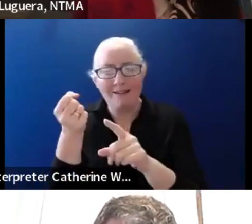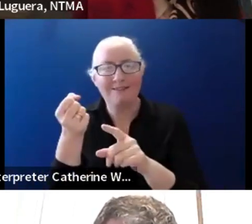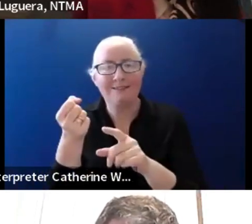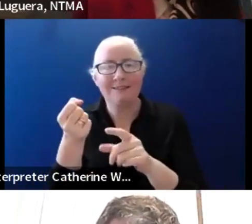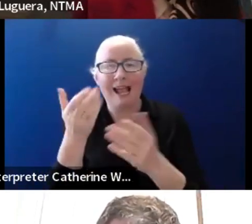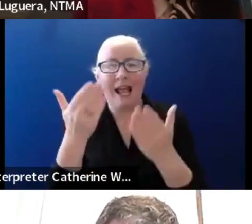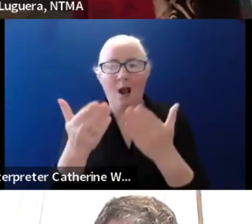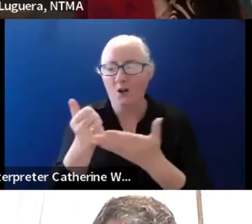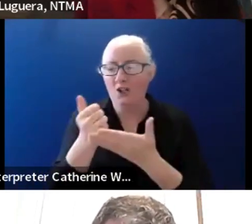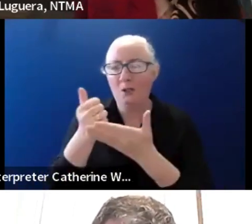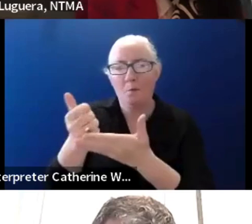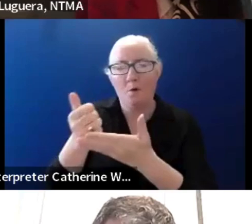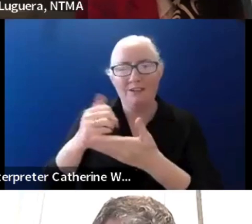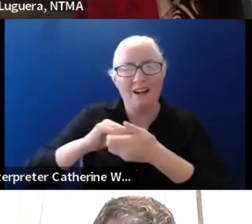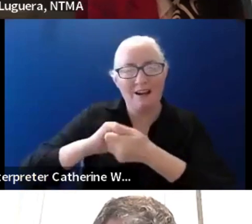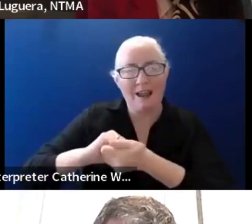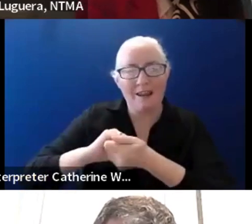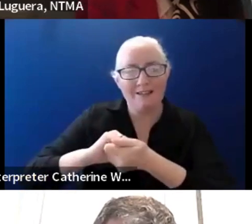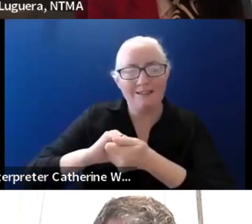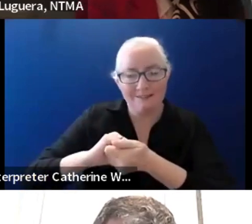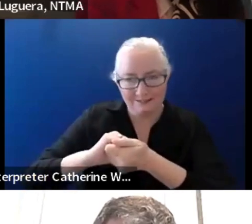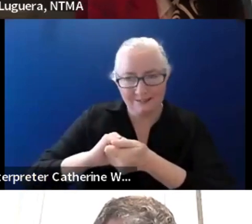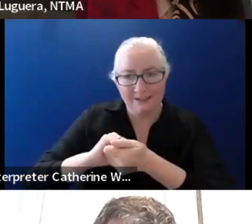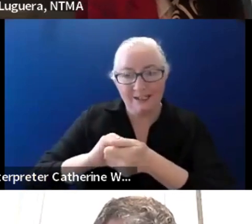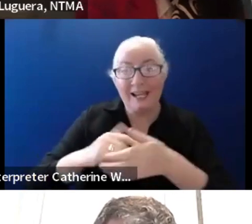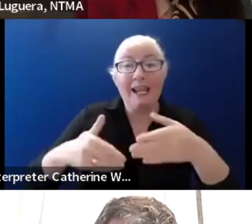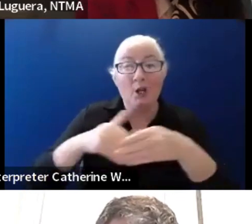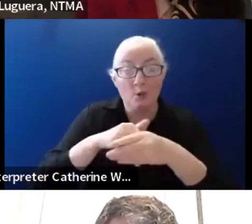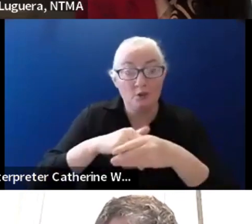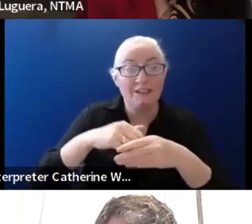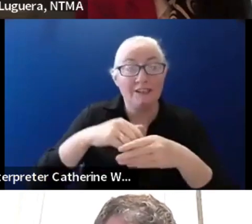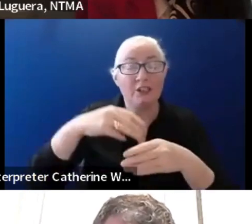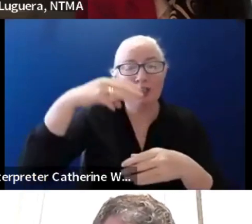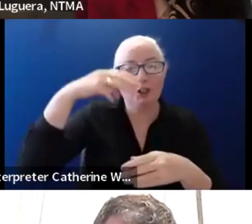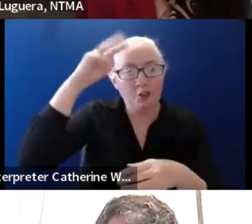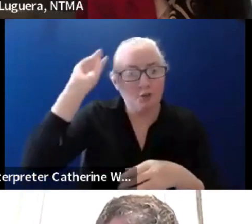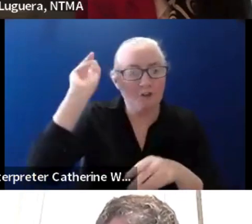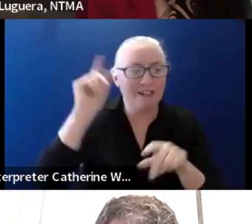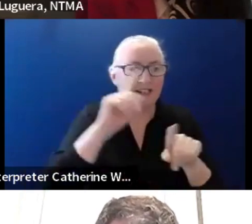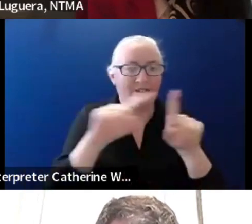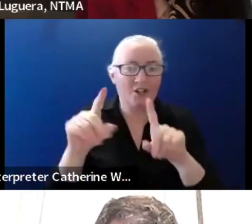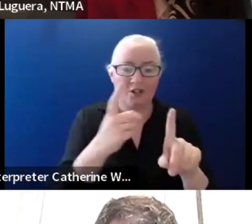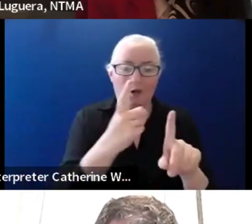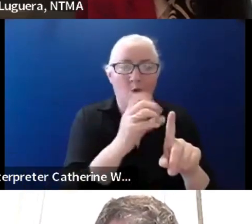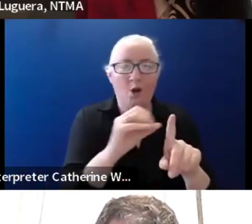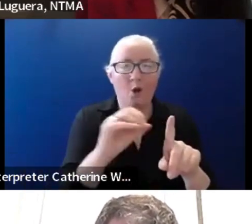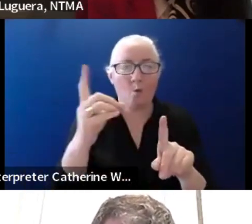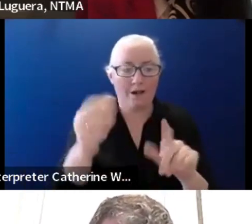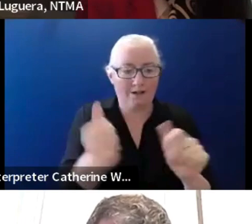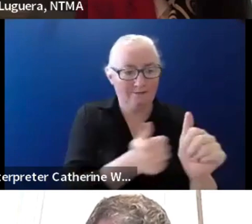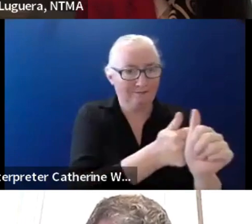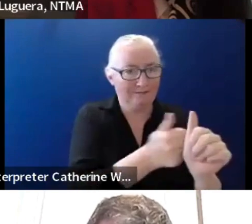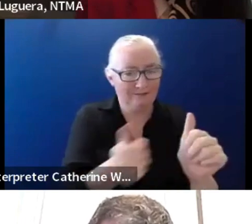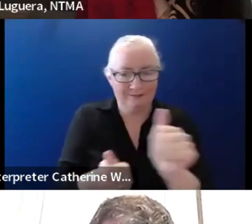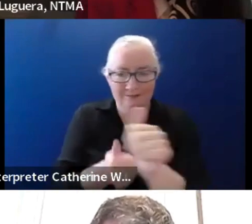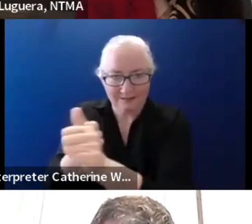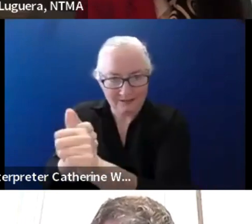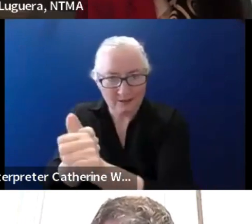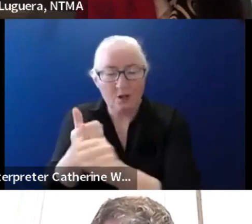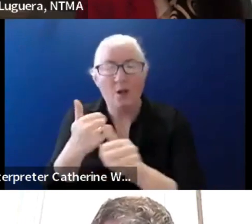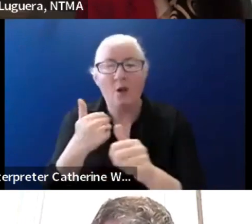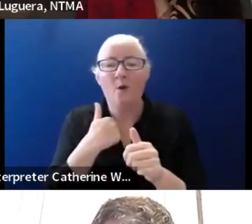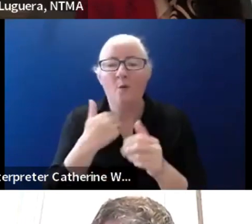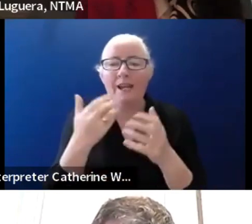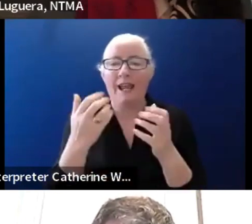supporting neurodivergent colleagues, including the Neurodiversity 101 sessions. We've implemented a pocket